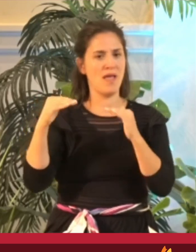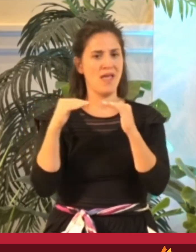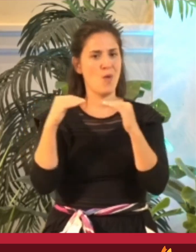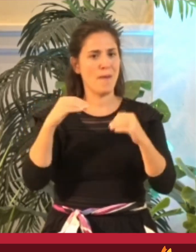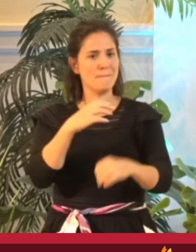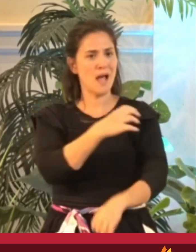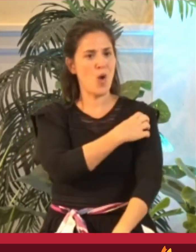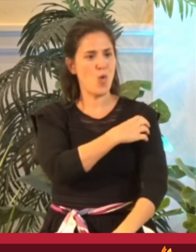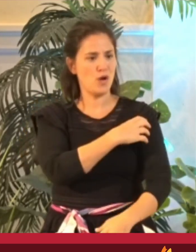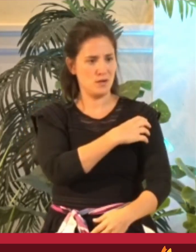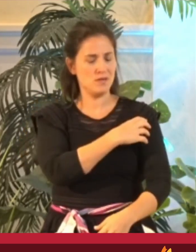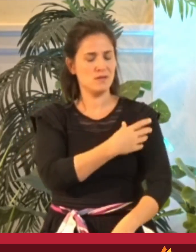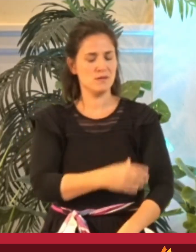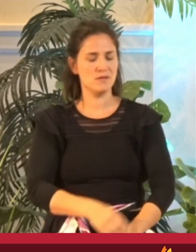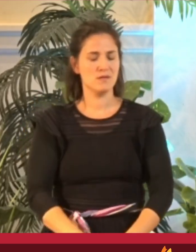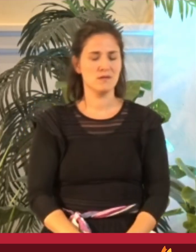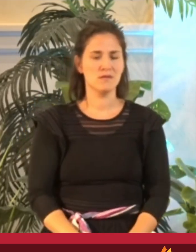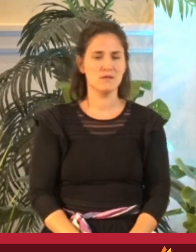It is